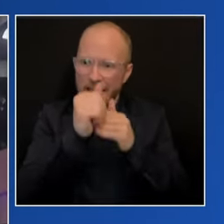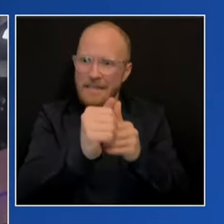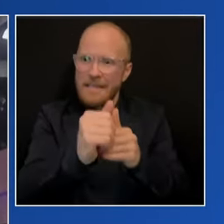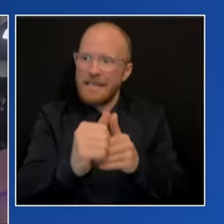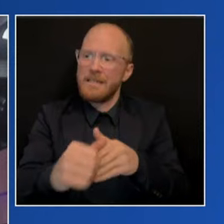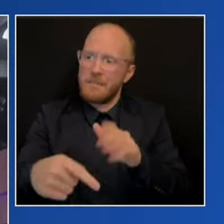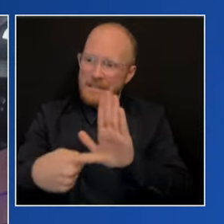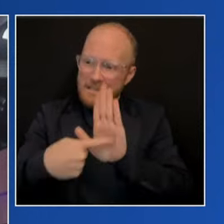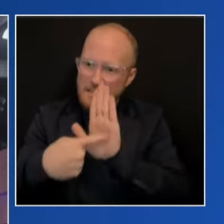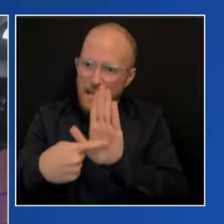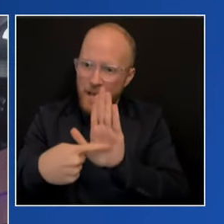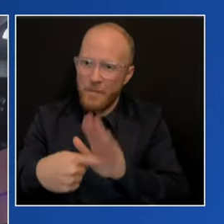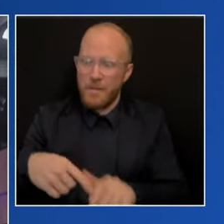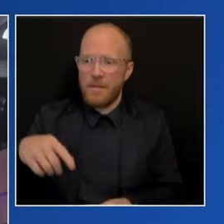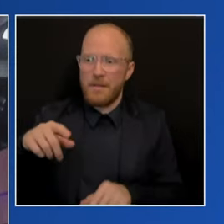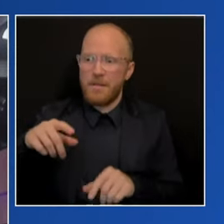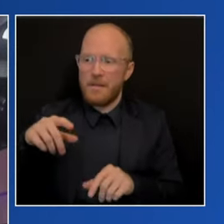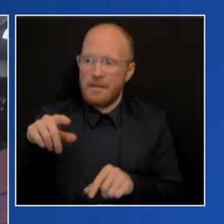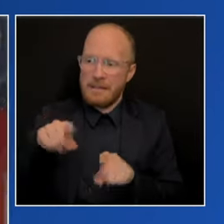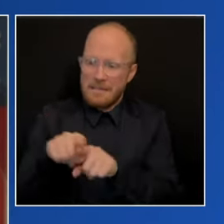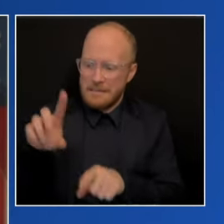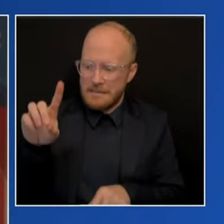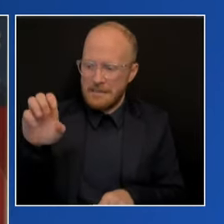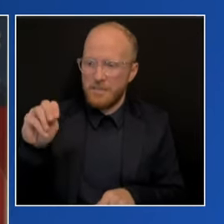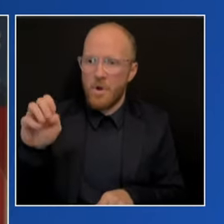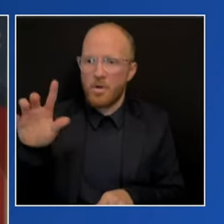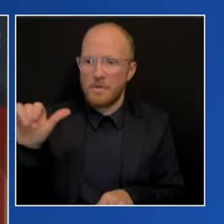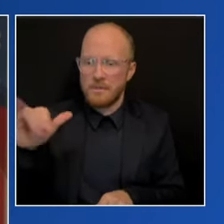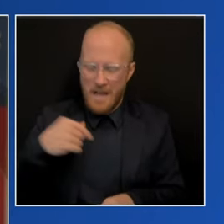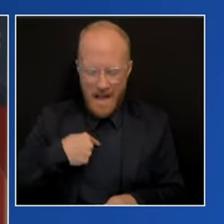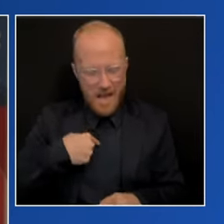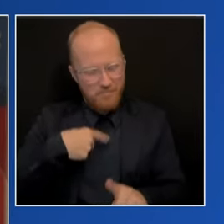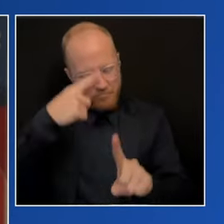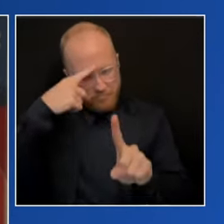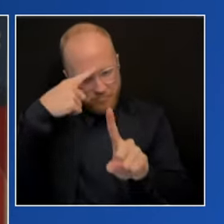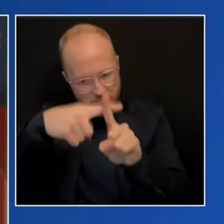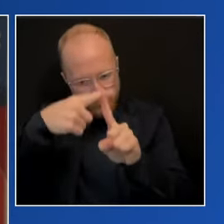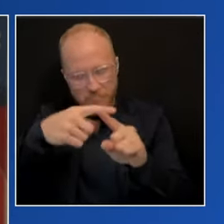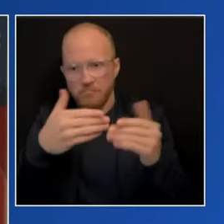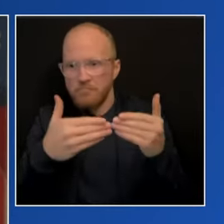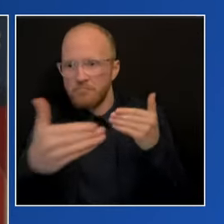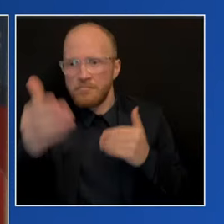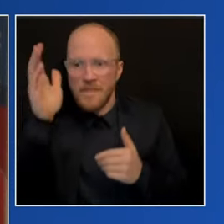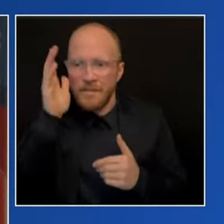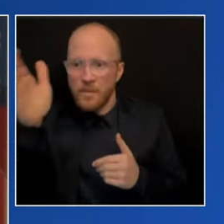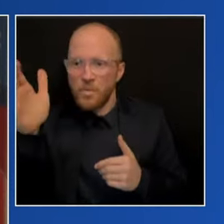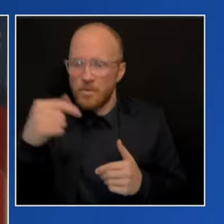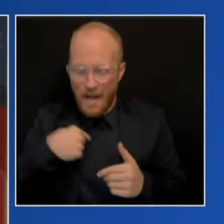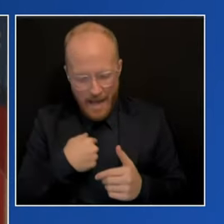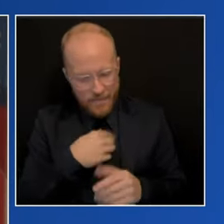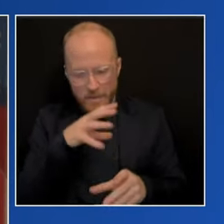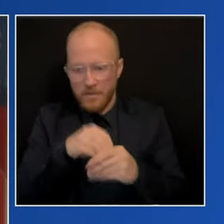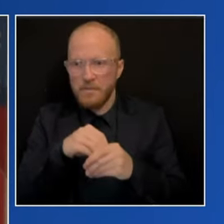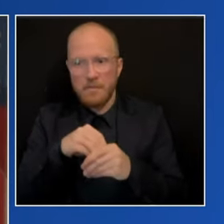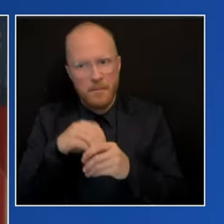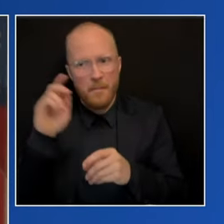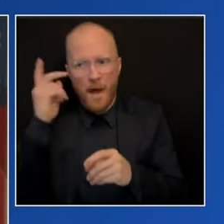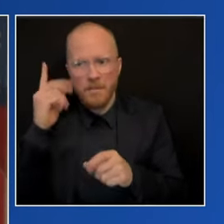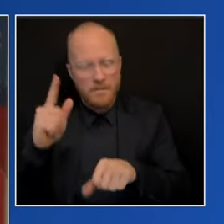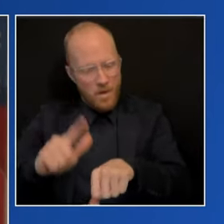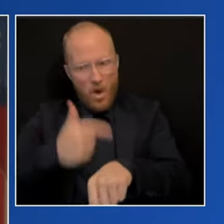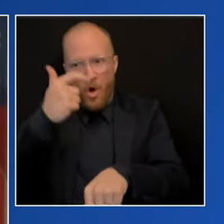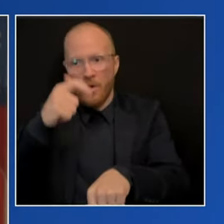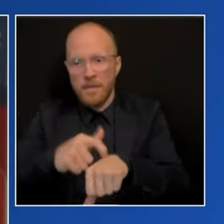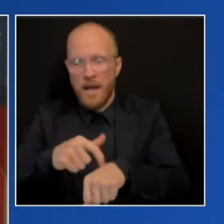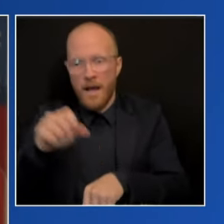I've said it many times, that's why I've never been more optimistic about our future, and I've been doing this a hell of a long time. Just to